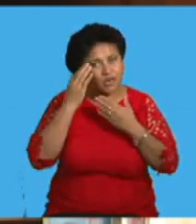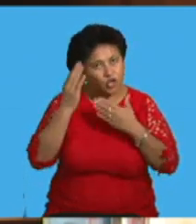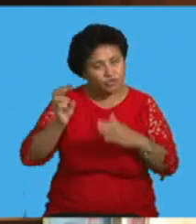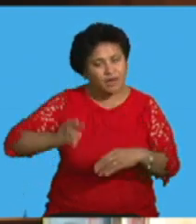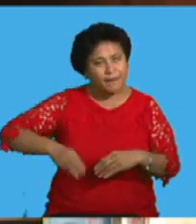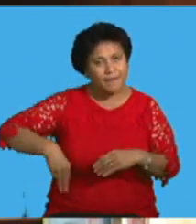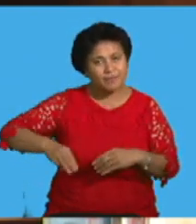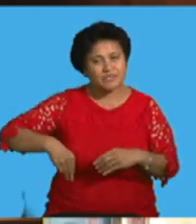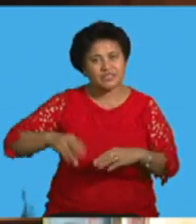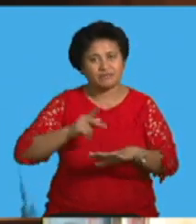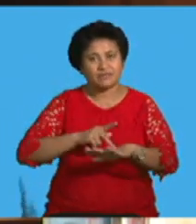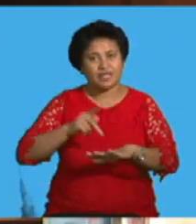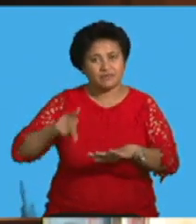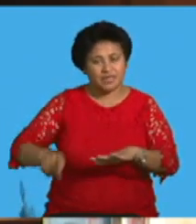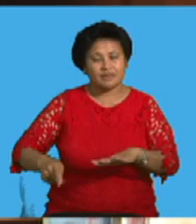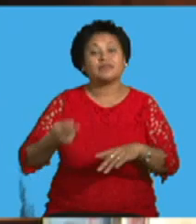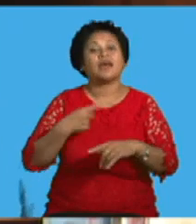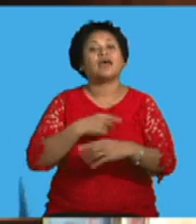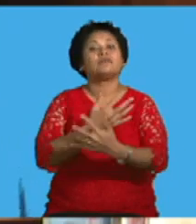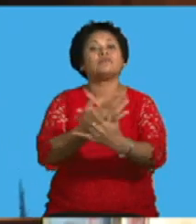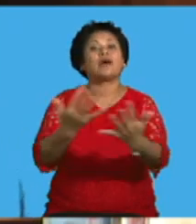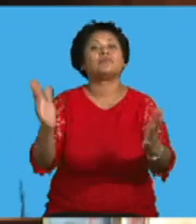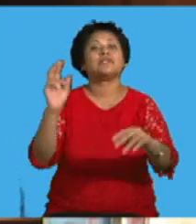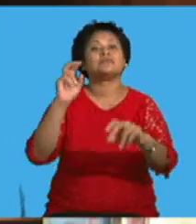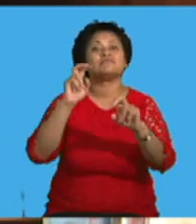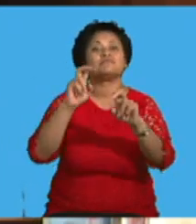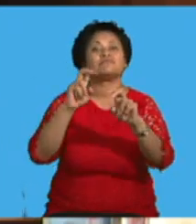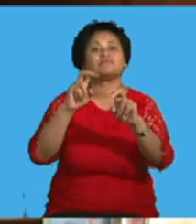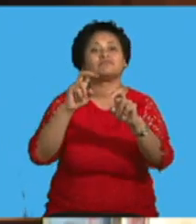Parliament, and the members of the public sitting in the gallery.